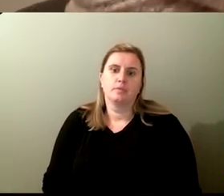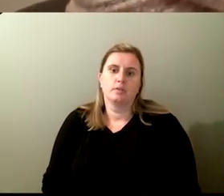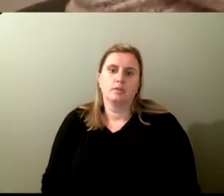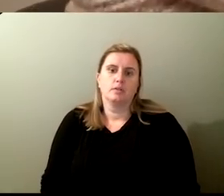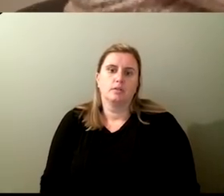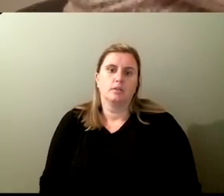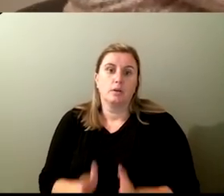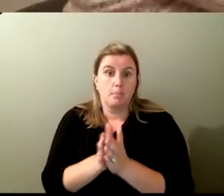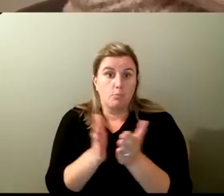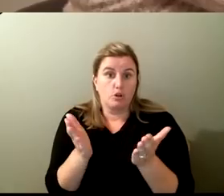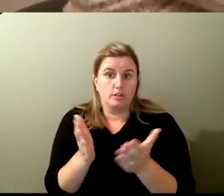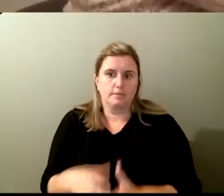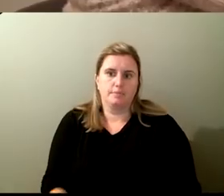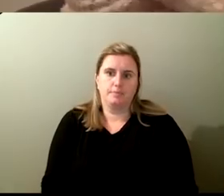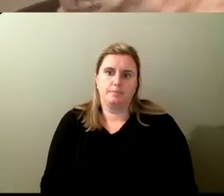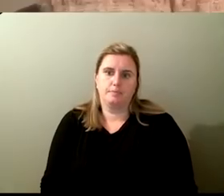Look.